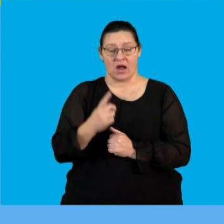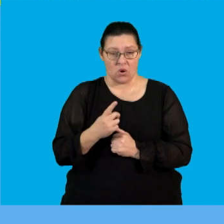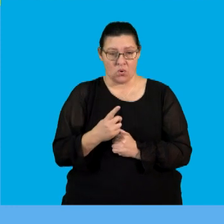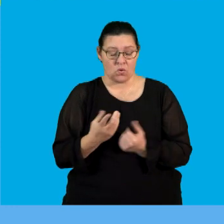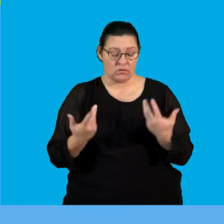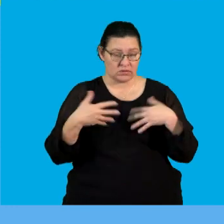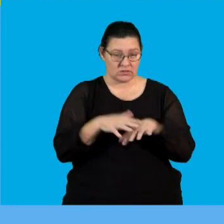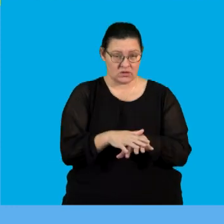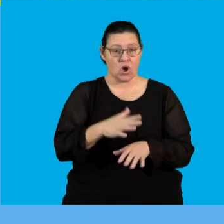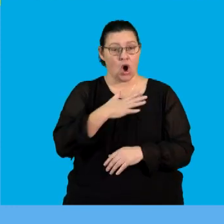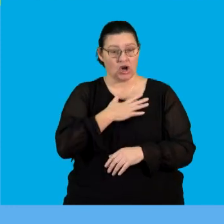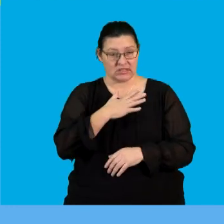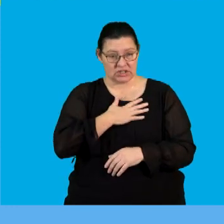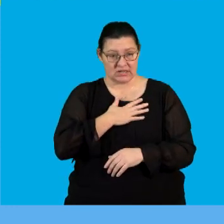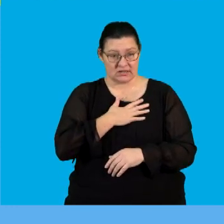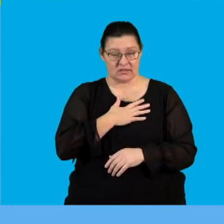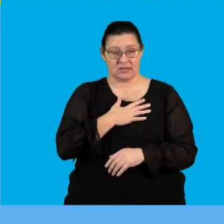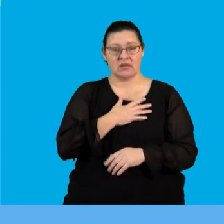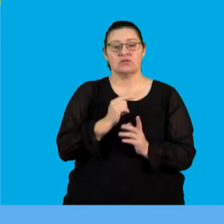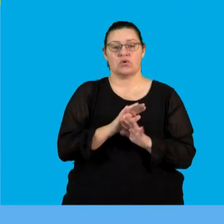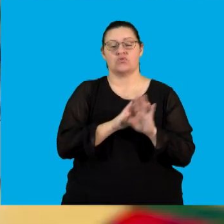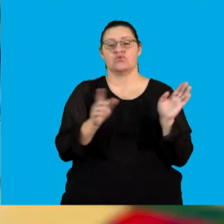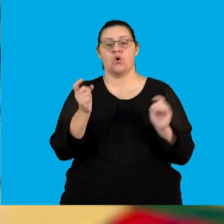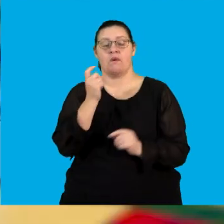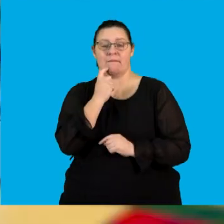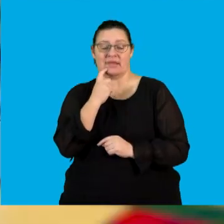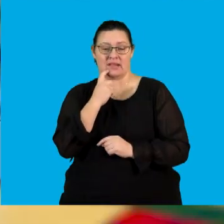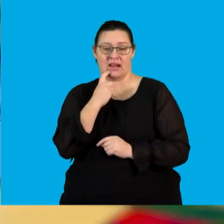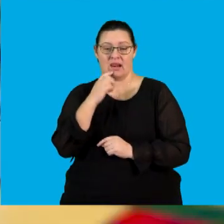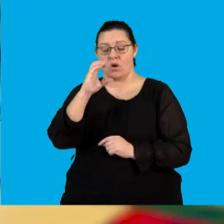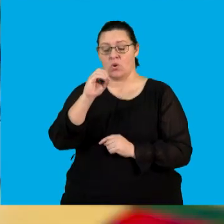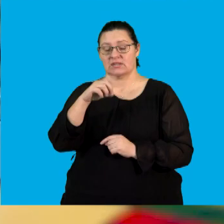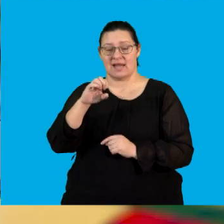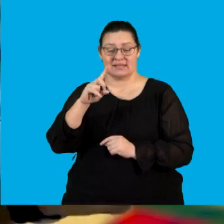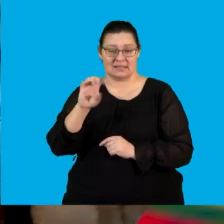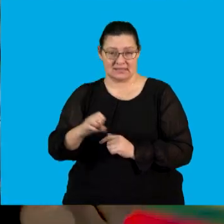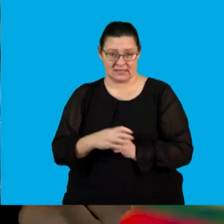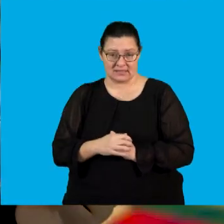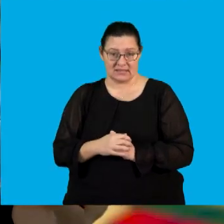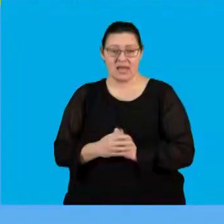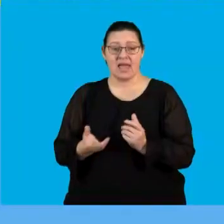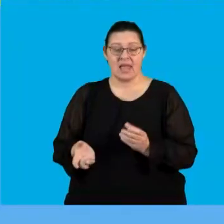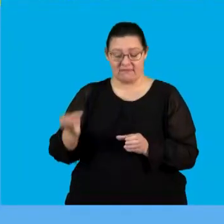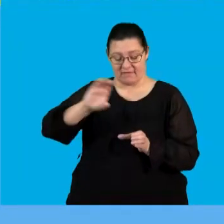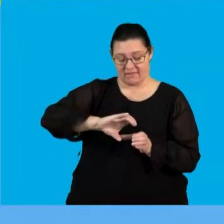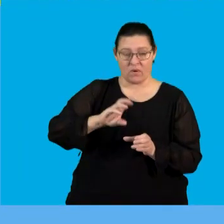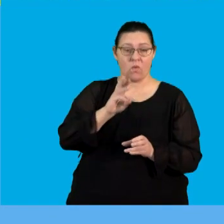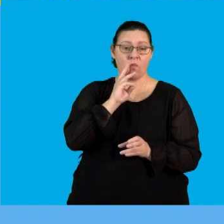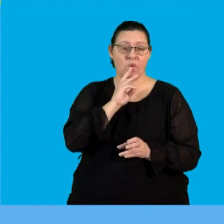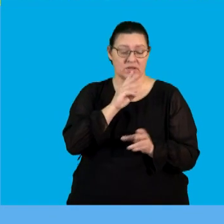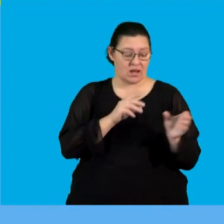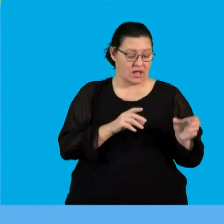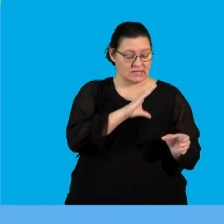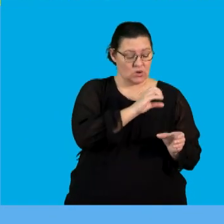now, after it has reacted with oxygen to form our carbon dioxide, our non-metal oxide, when that carbon dioxide is dissolved in